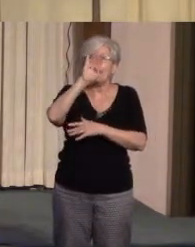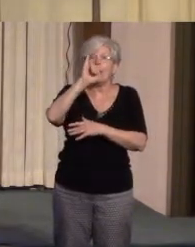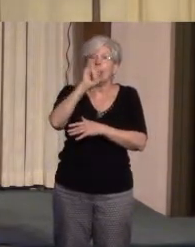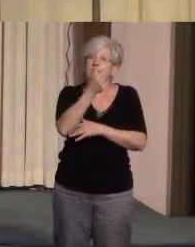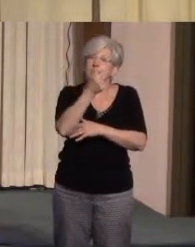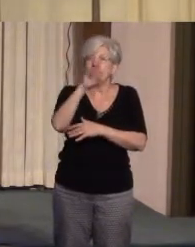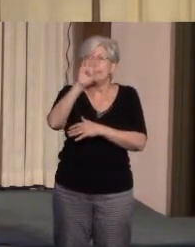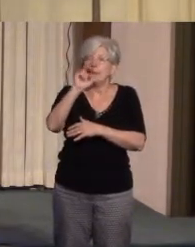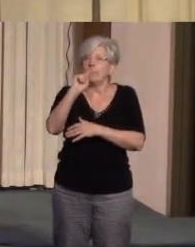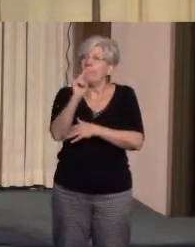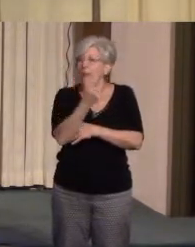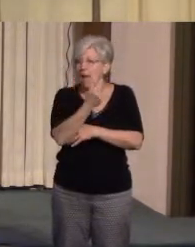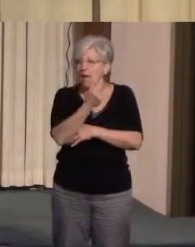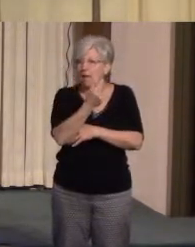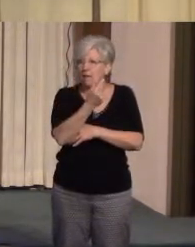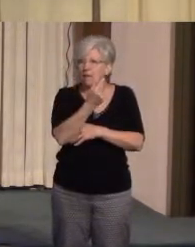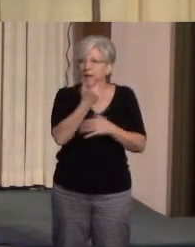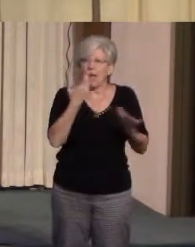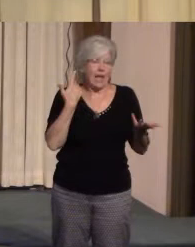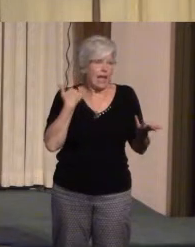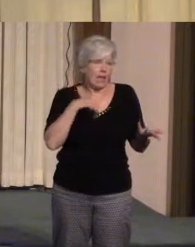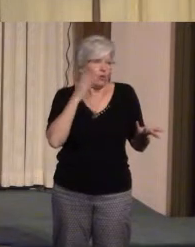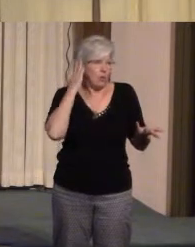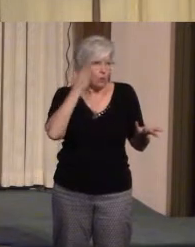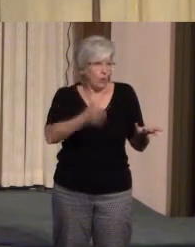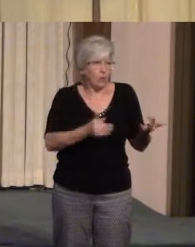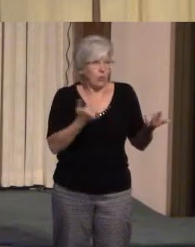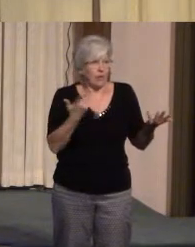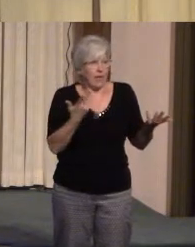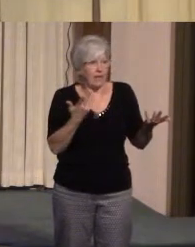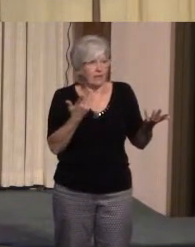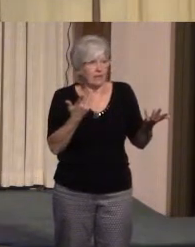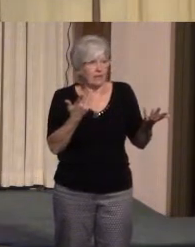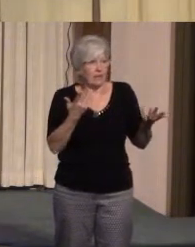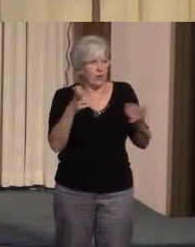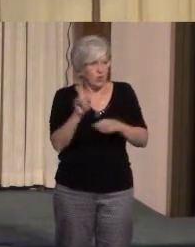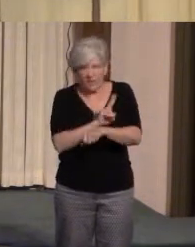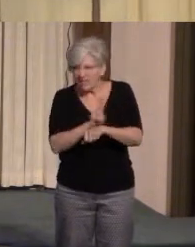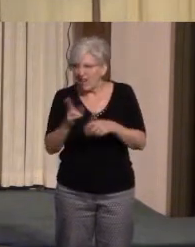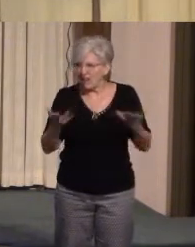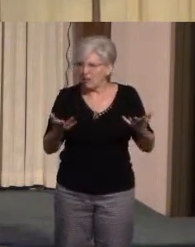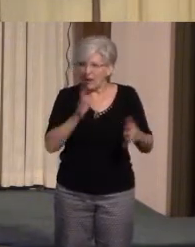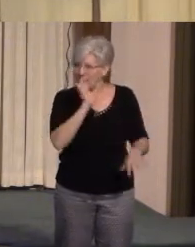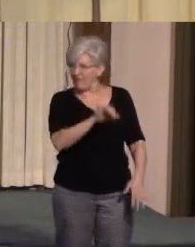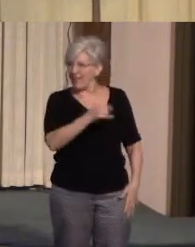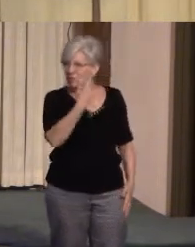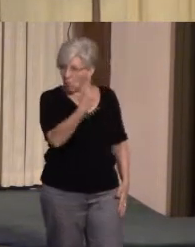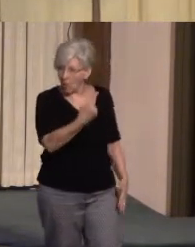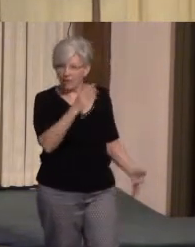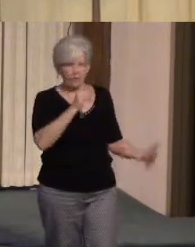get recycled, right? At least that's, right? And that's kind of, that's one of the current